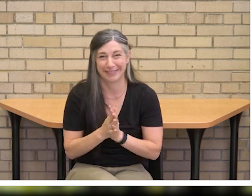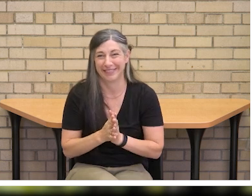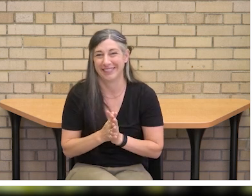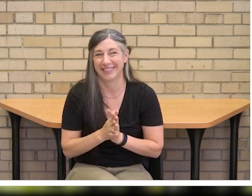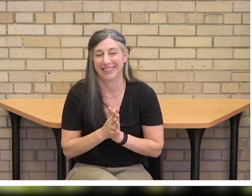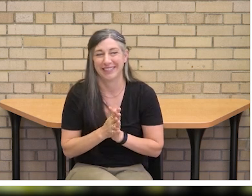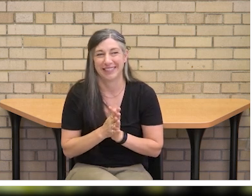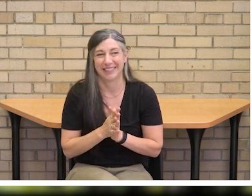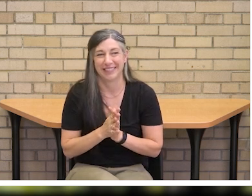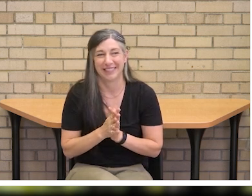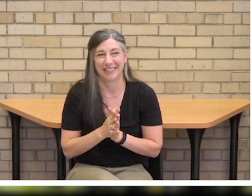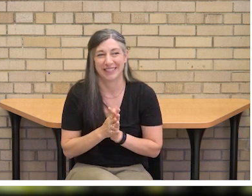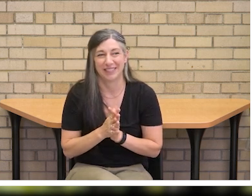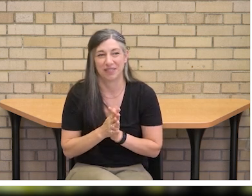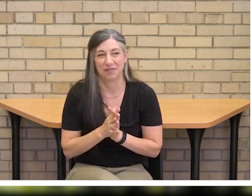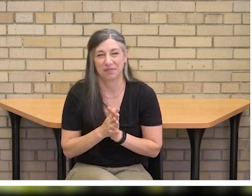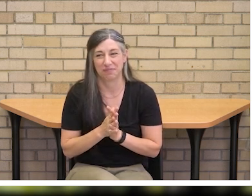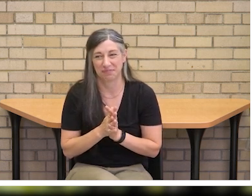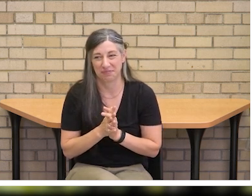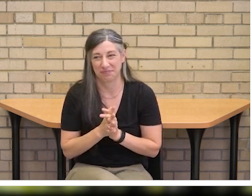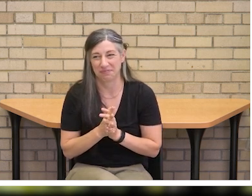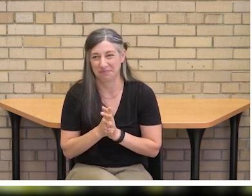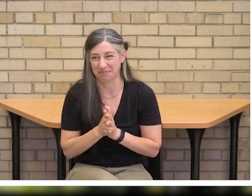and through some close analysis,